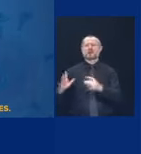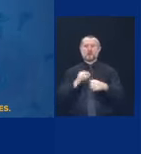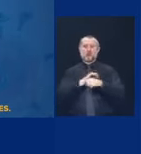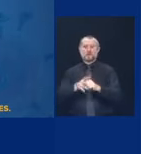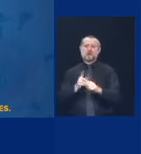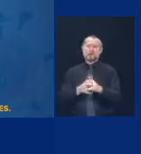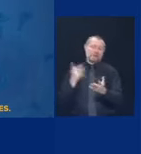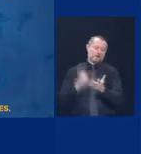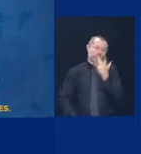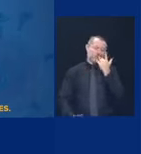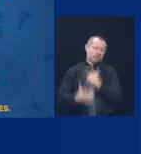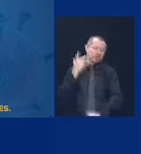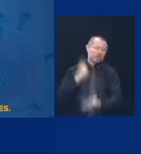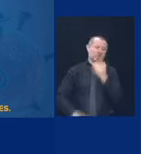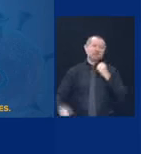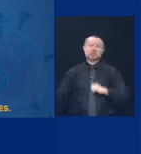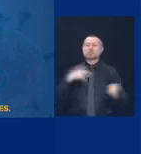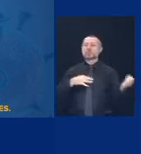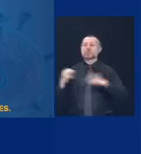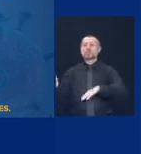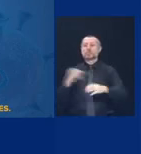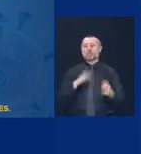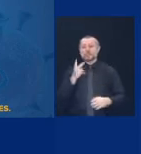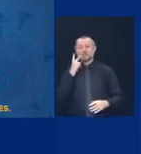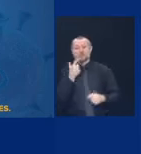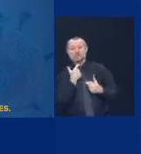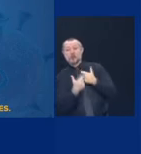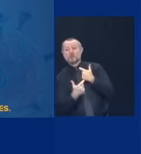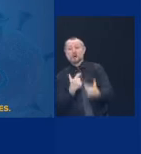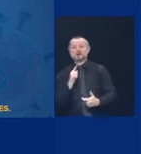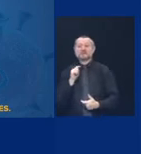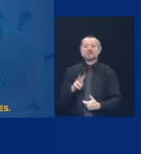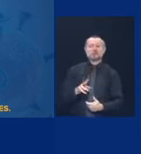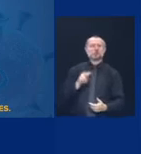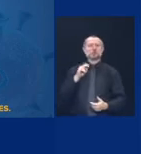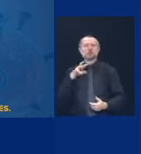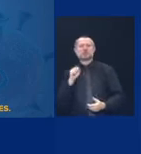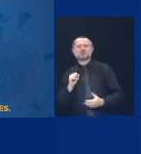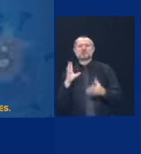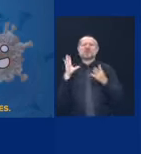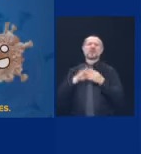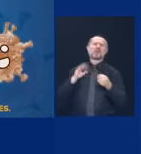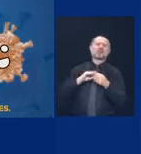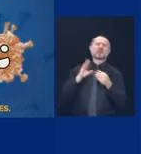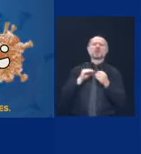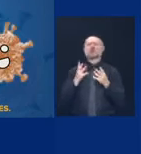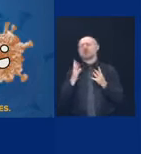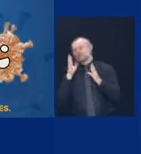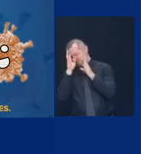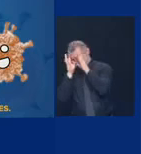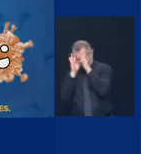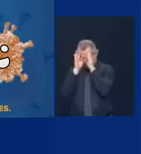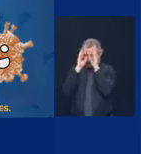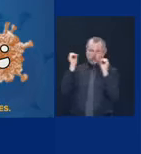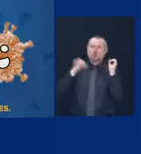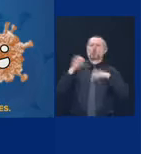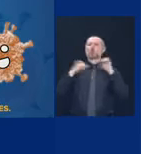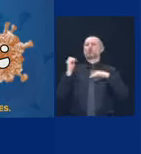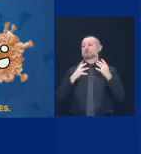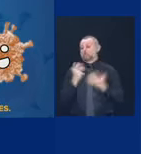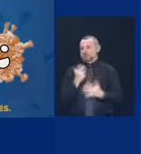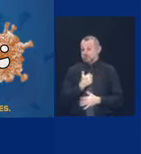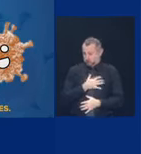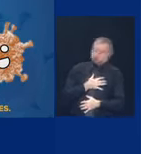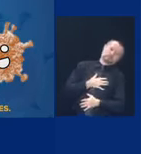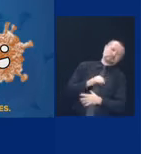to the talking heads on cable news, you come up with all sorts of different variations of